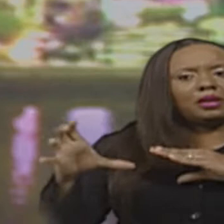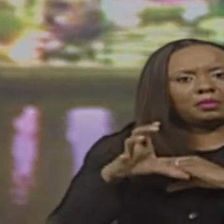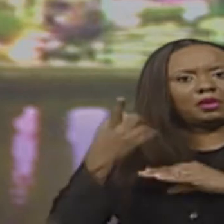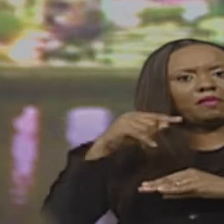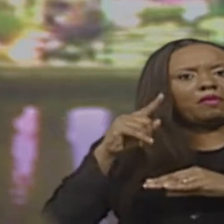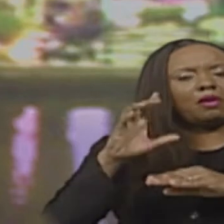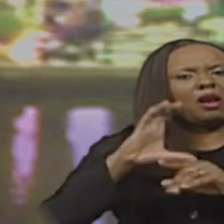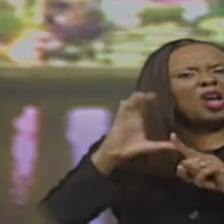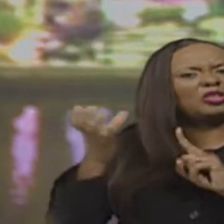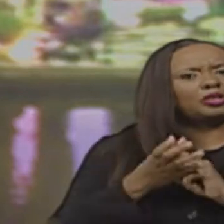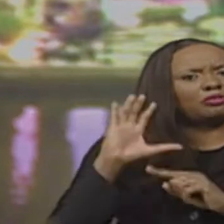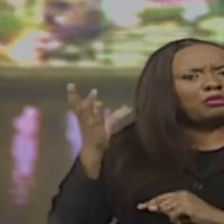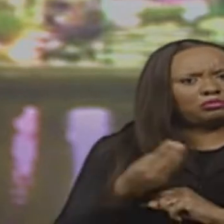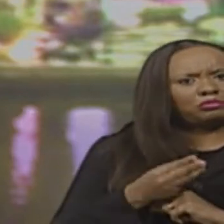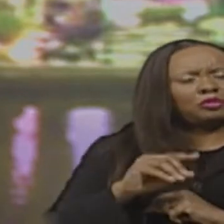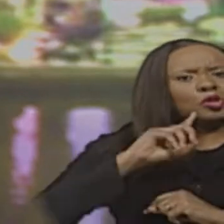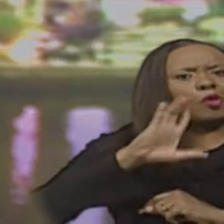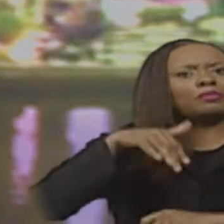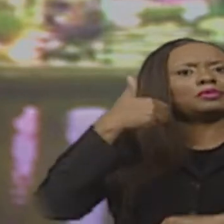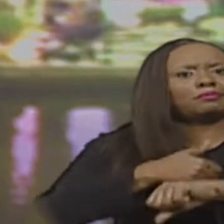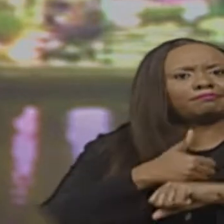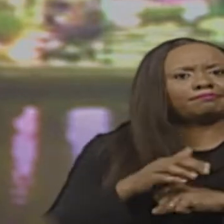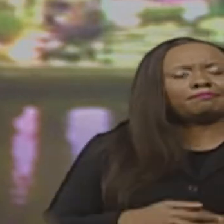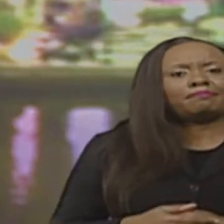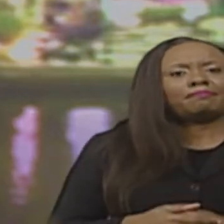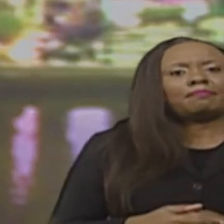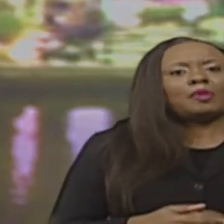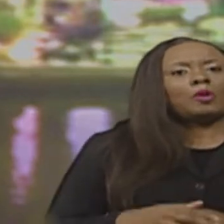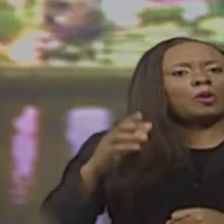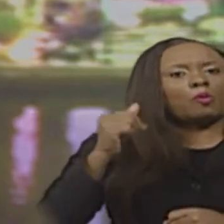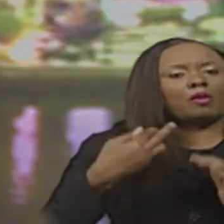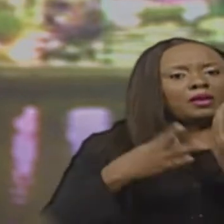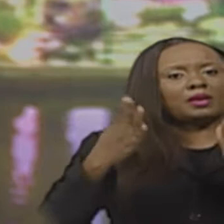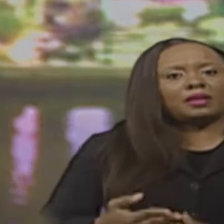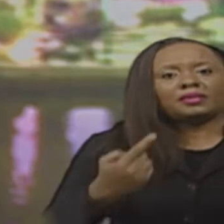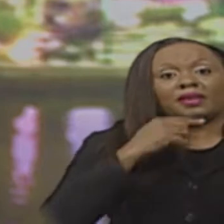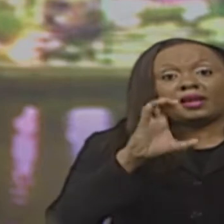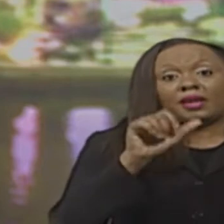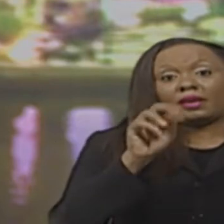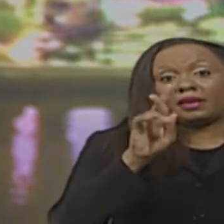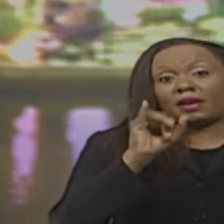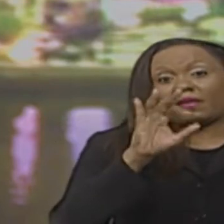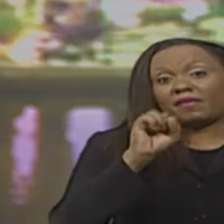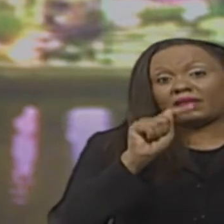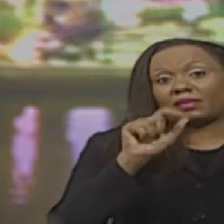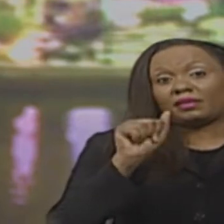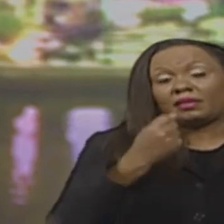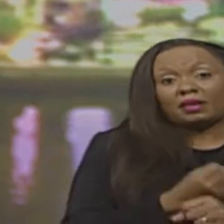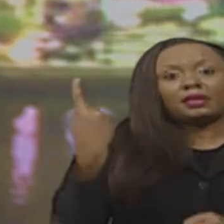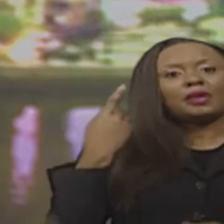Cultural Industries Development Authority, Andrea King. She says it's one of the major outcomes of last year's CariFesta 13.